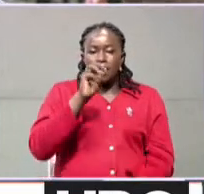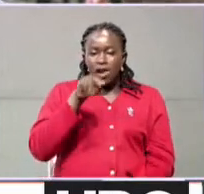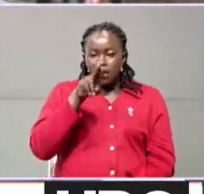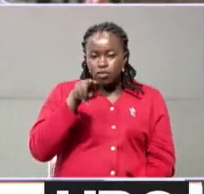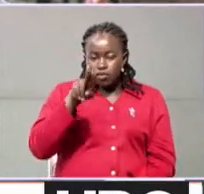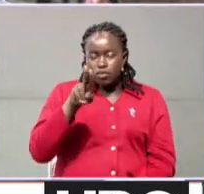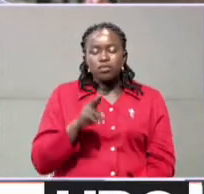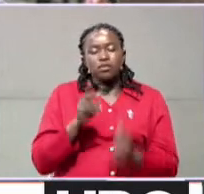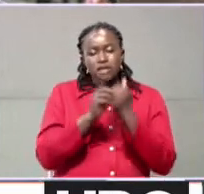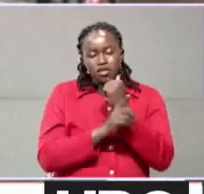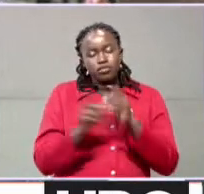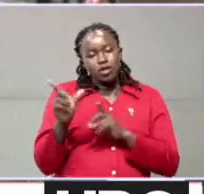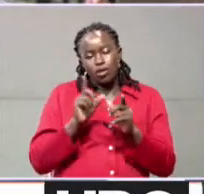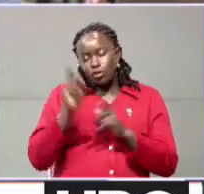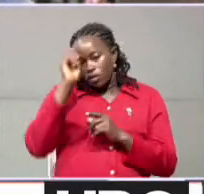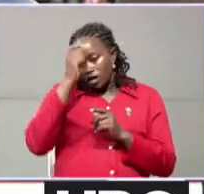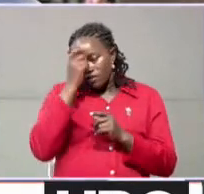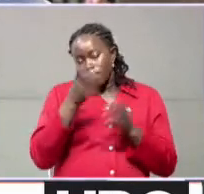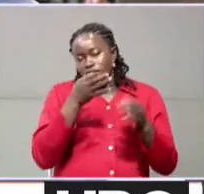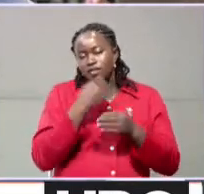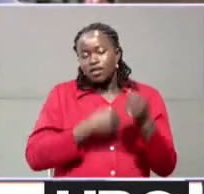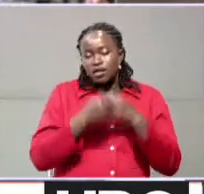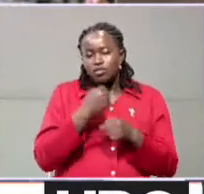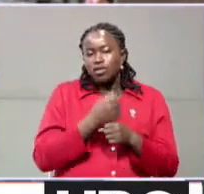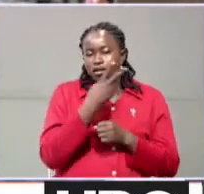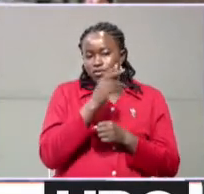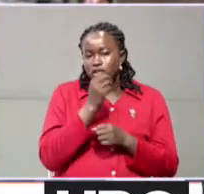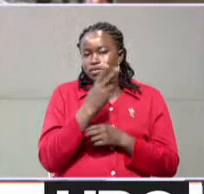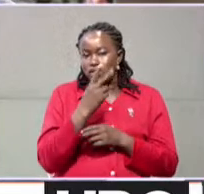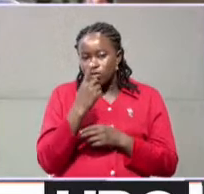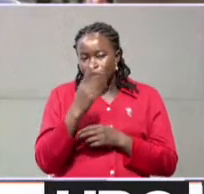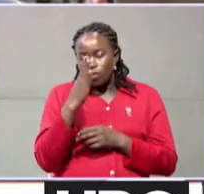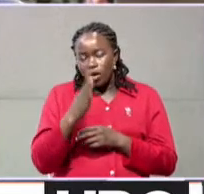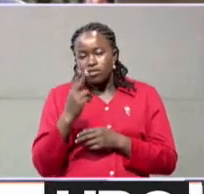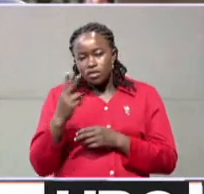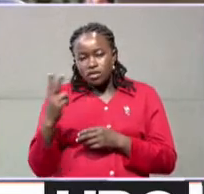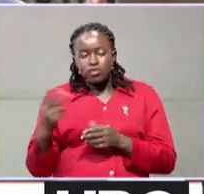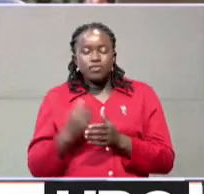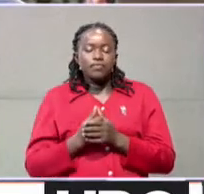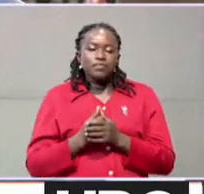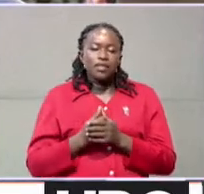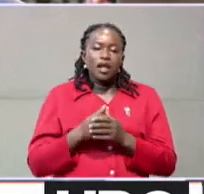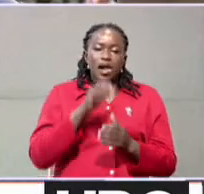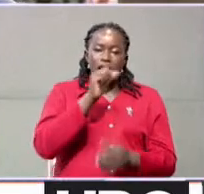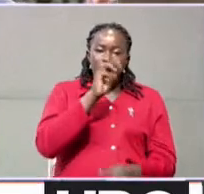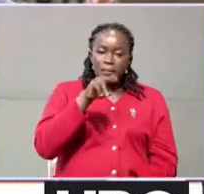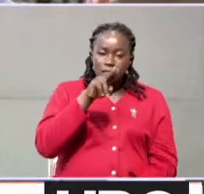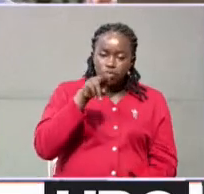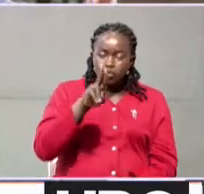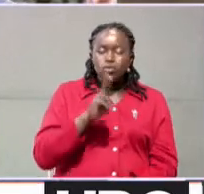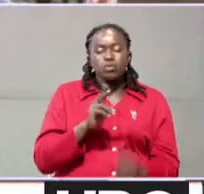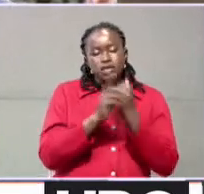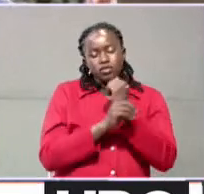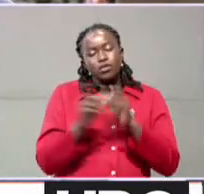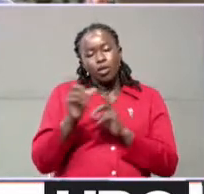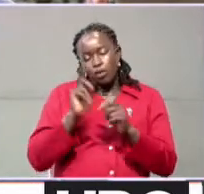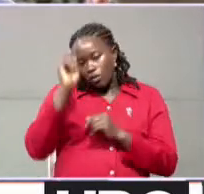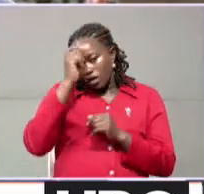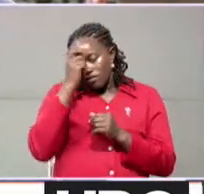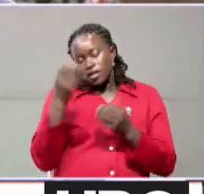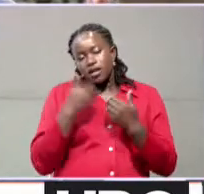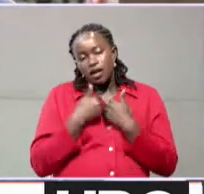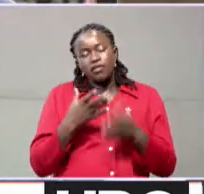government in finance year 2021 2022 amur district local government had a budget of